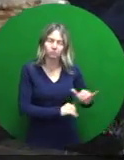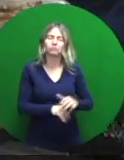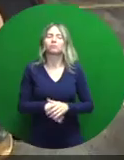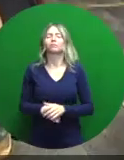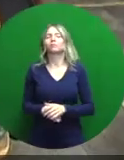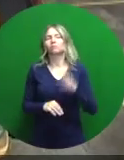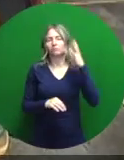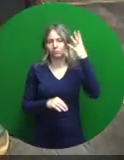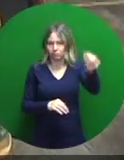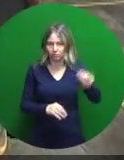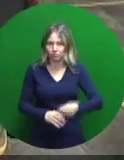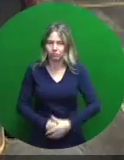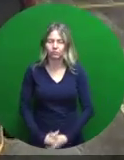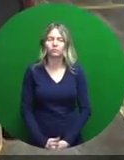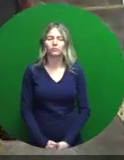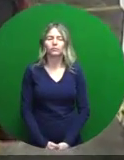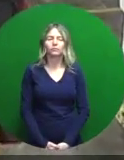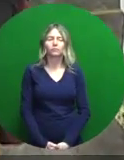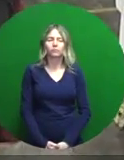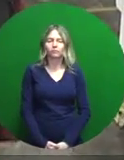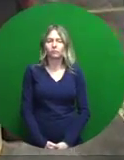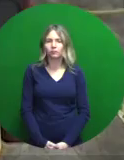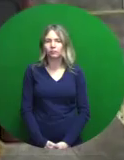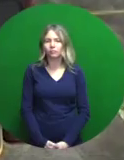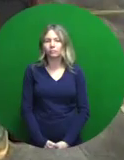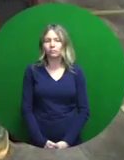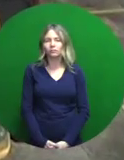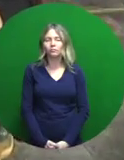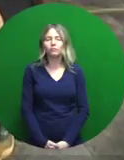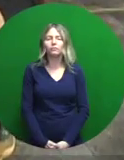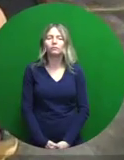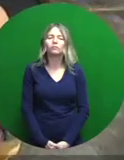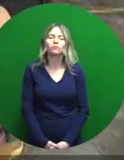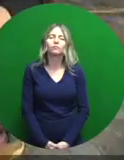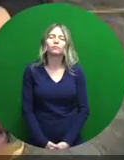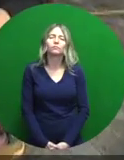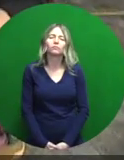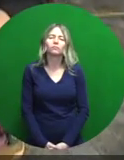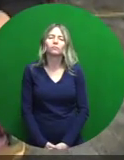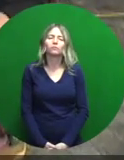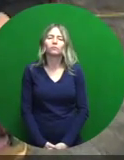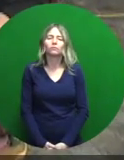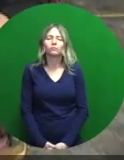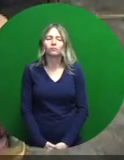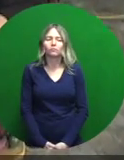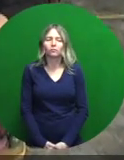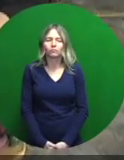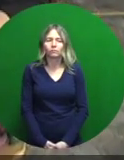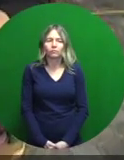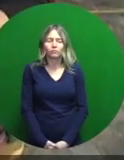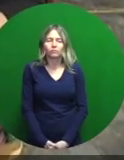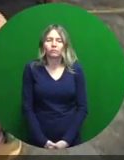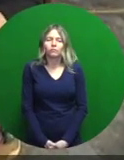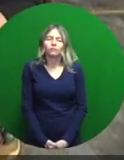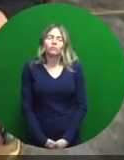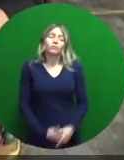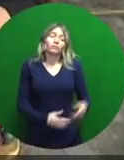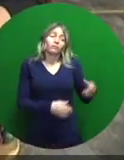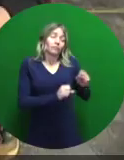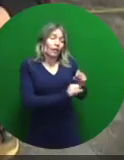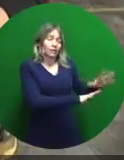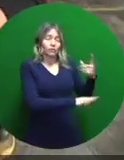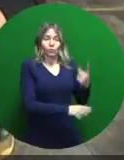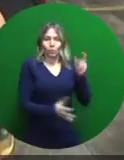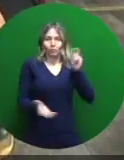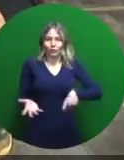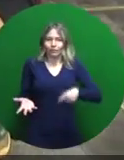kids. When they were left alone, they had to try and catch something to eat